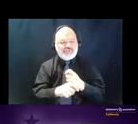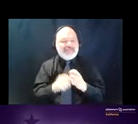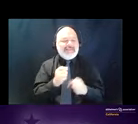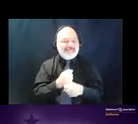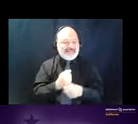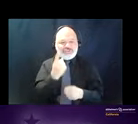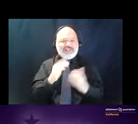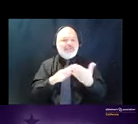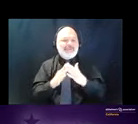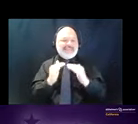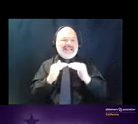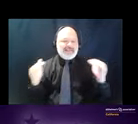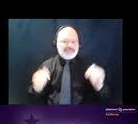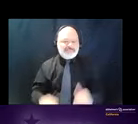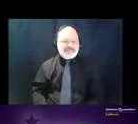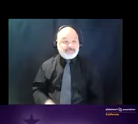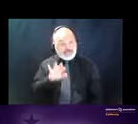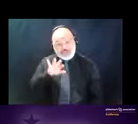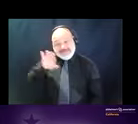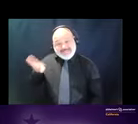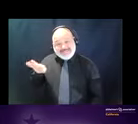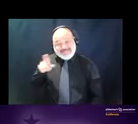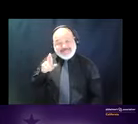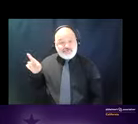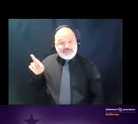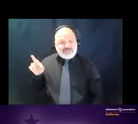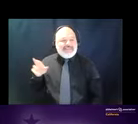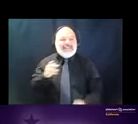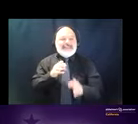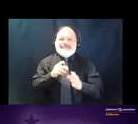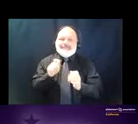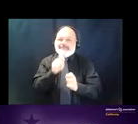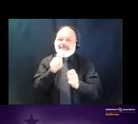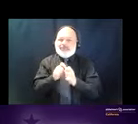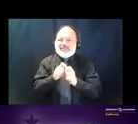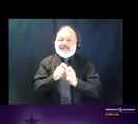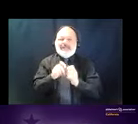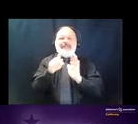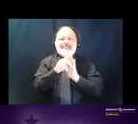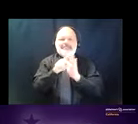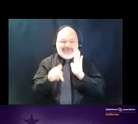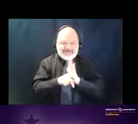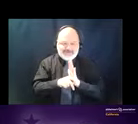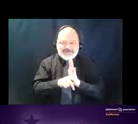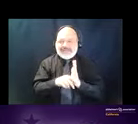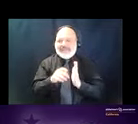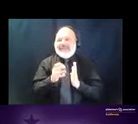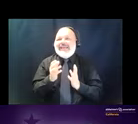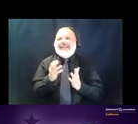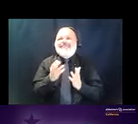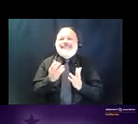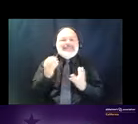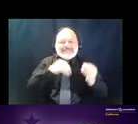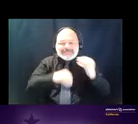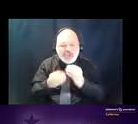level. And then to the right, key principles. And this is like a recipe and some ingredients what we have to bring